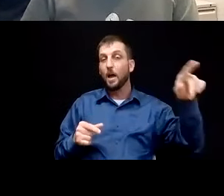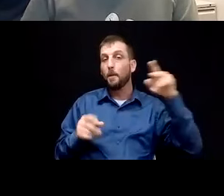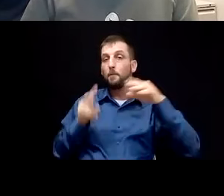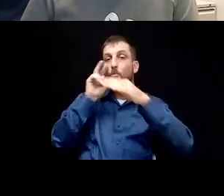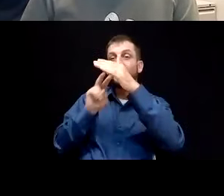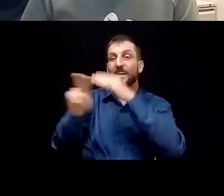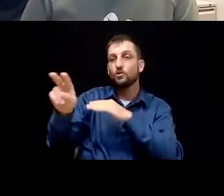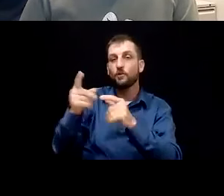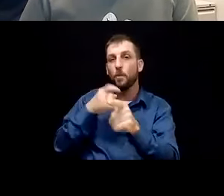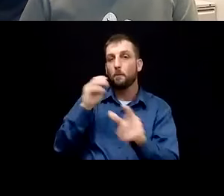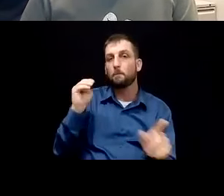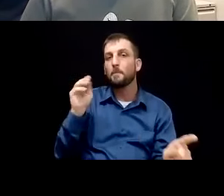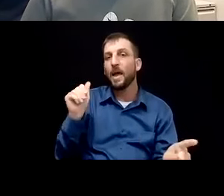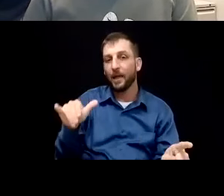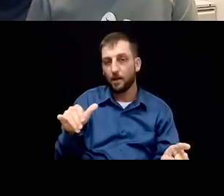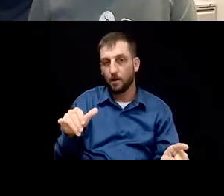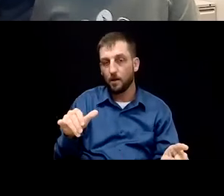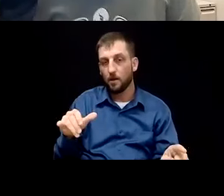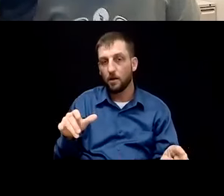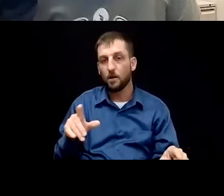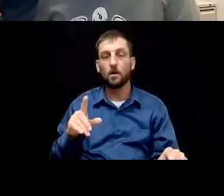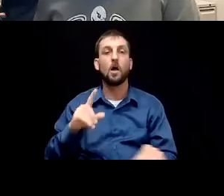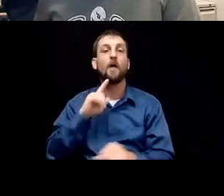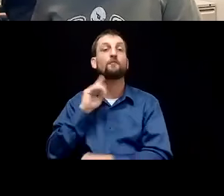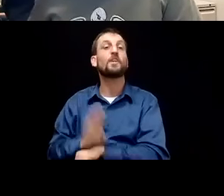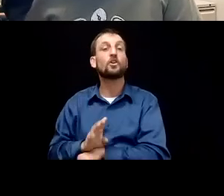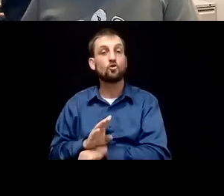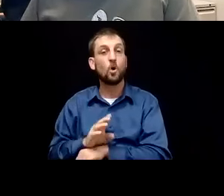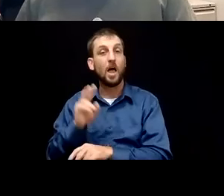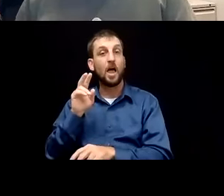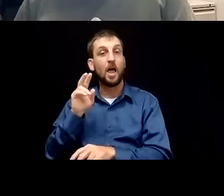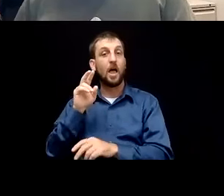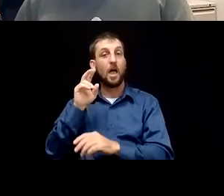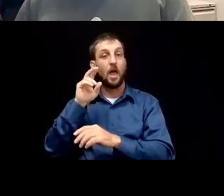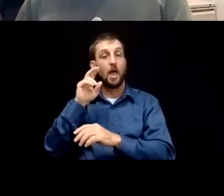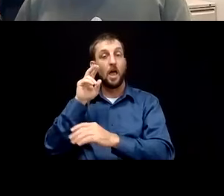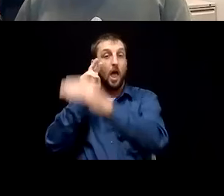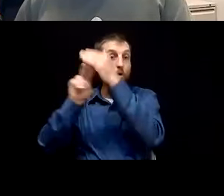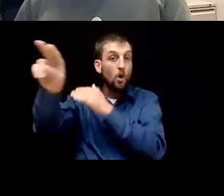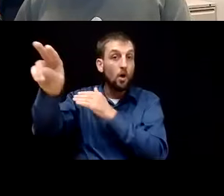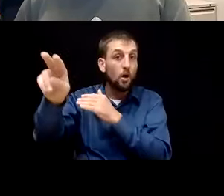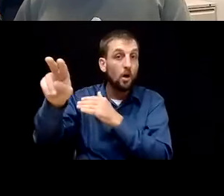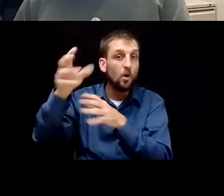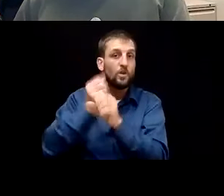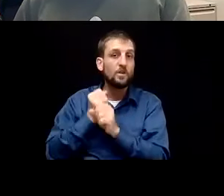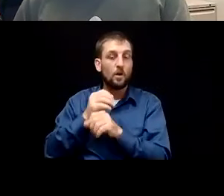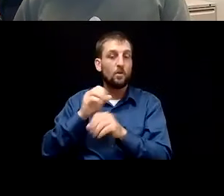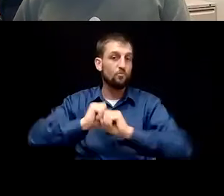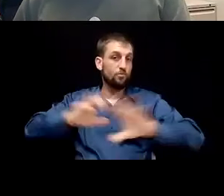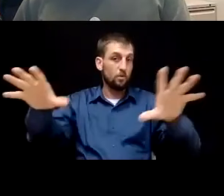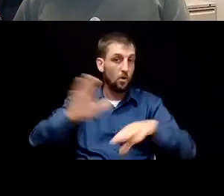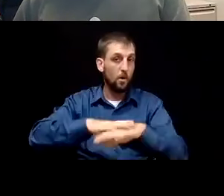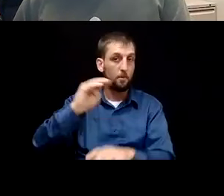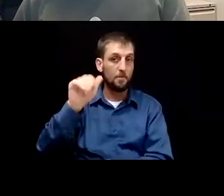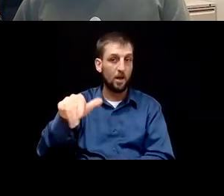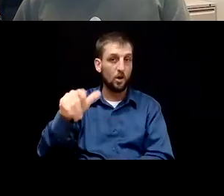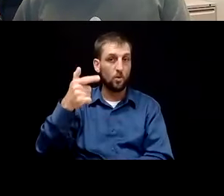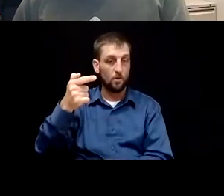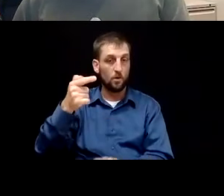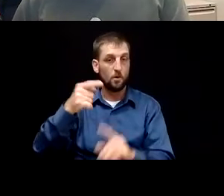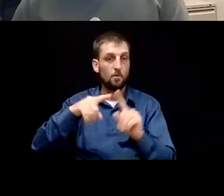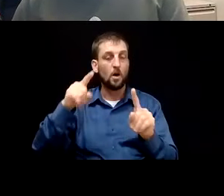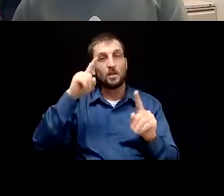May. The official outlook was received May 21st, but all indications are that we would have a more active than